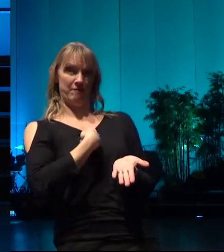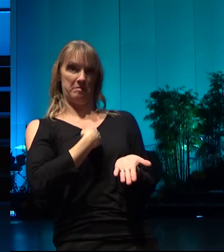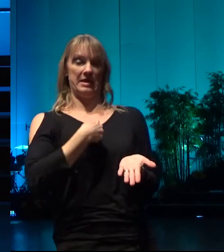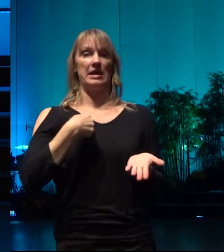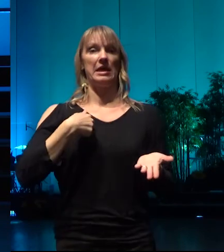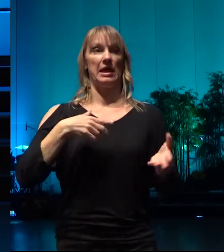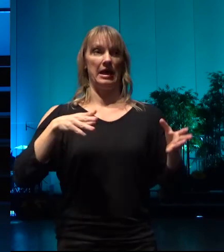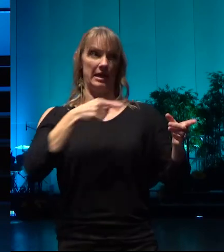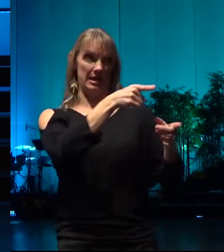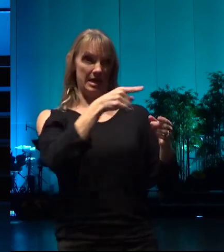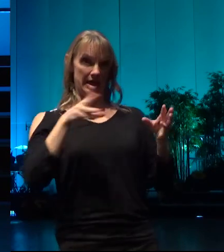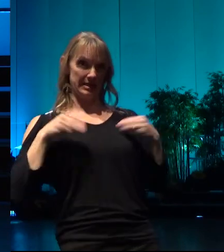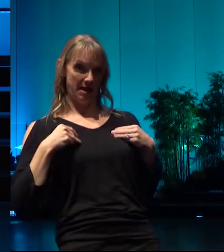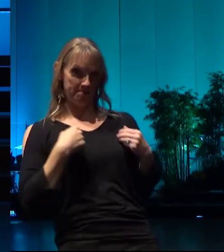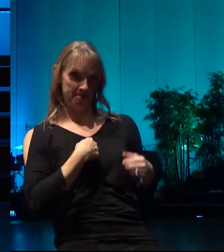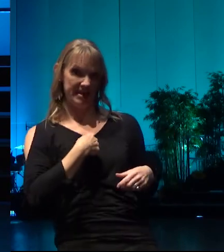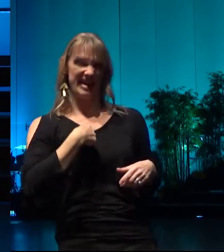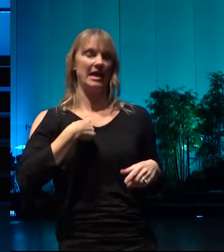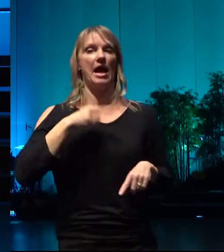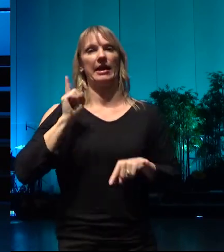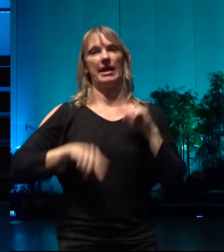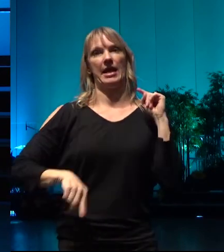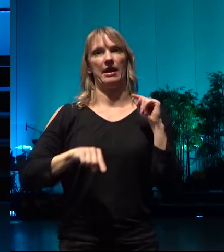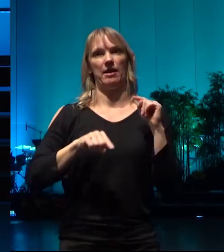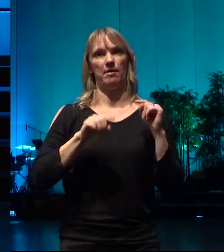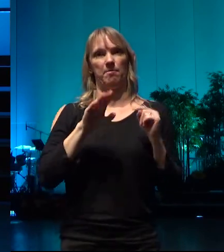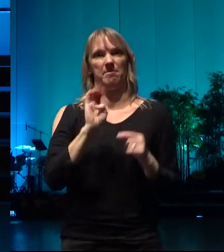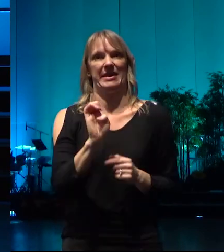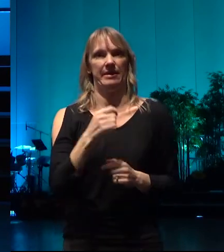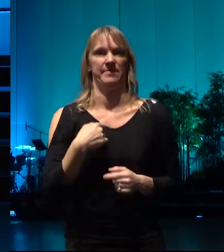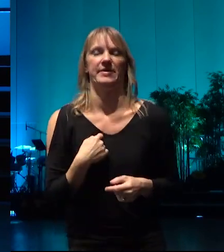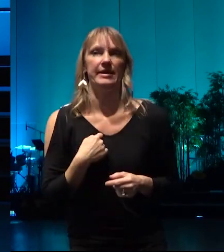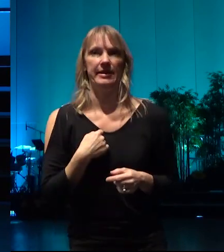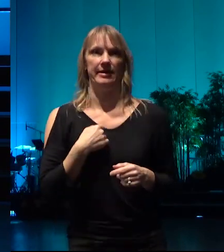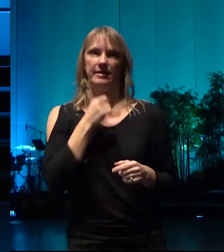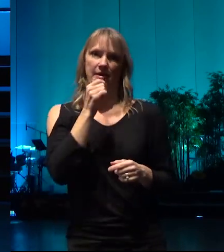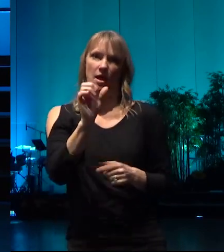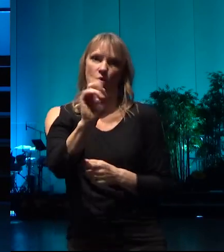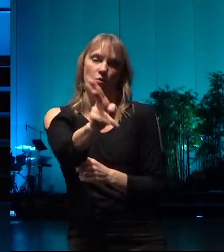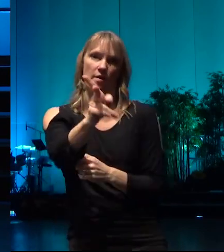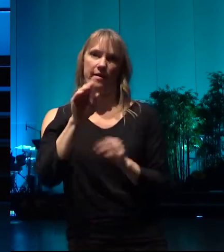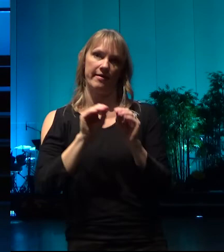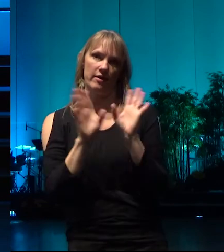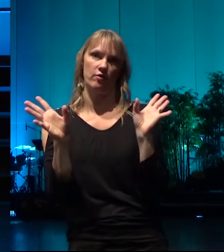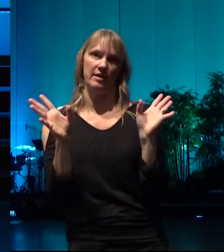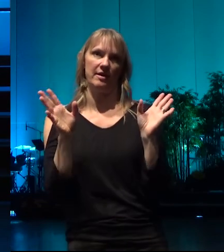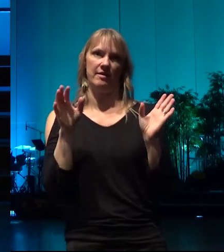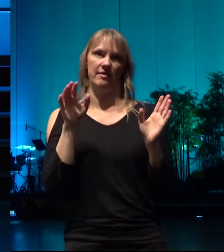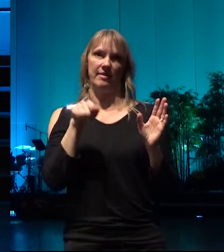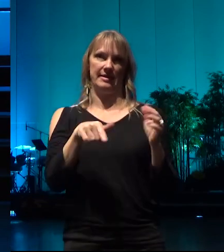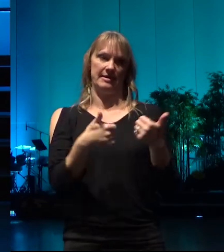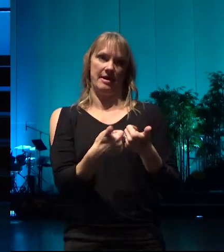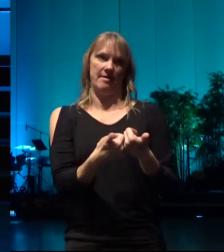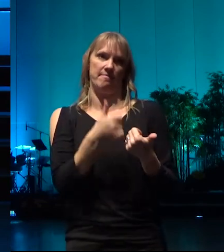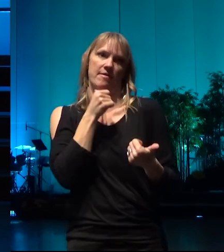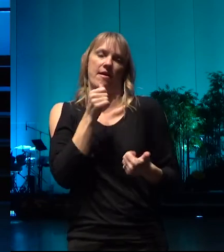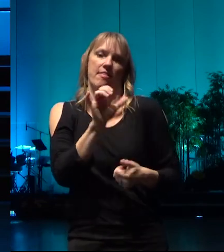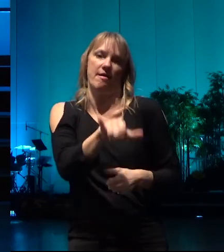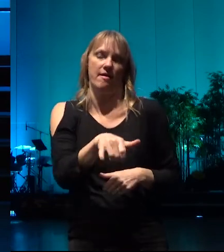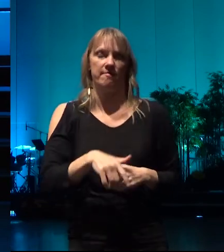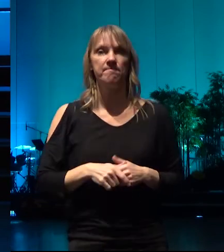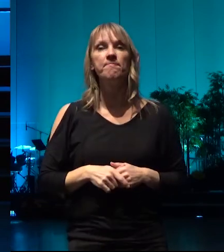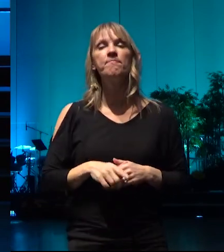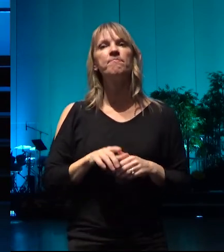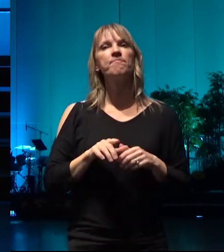of and accepted, I can't be myself. That's not okay. Clearly, that's not what this game is all